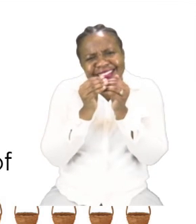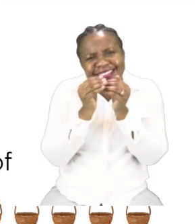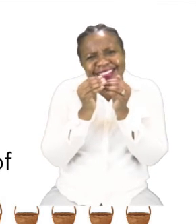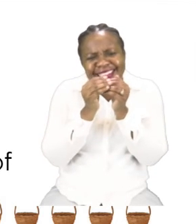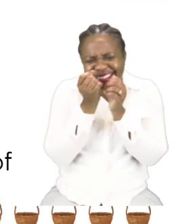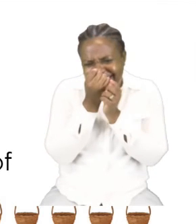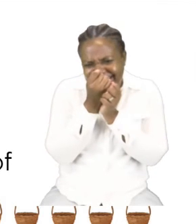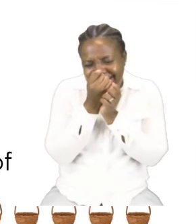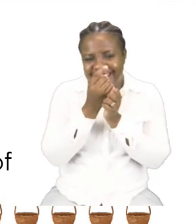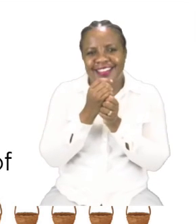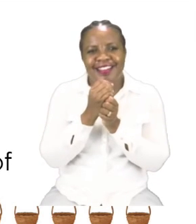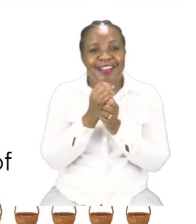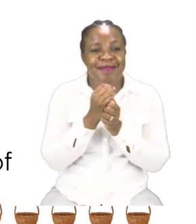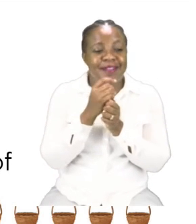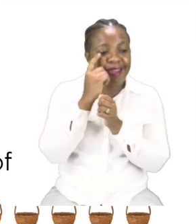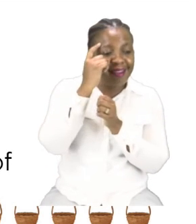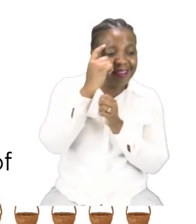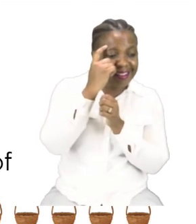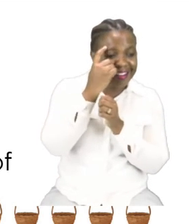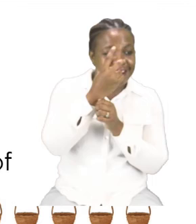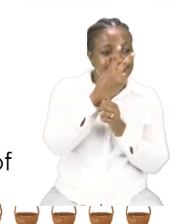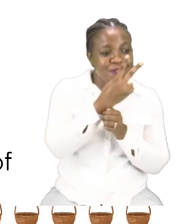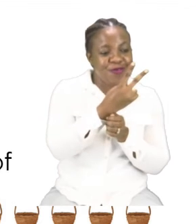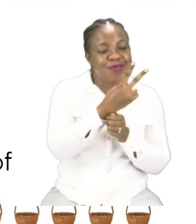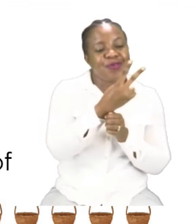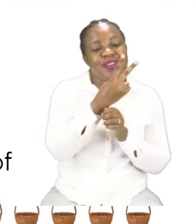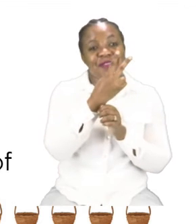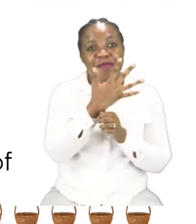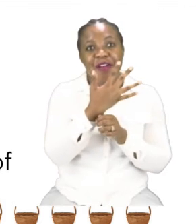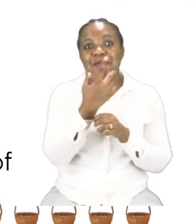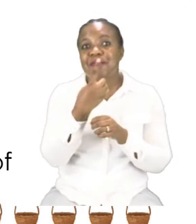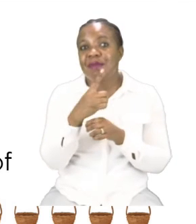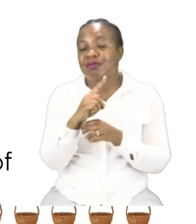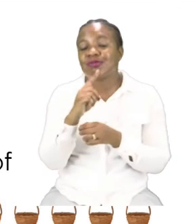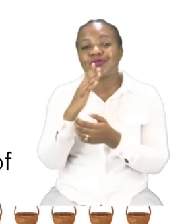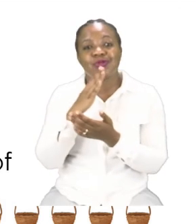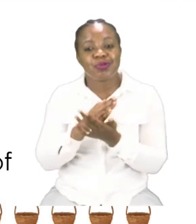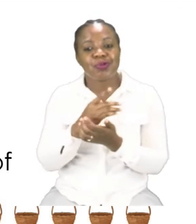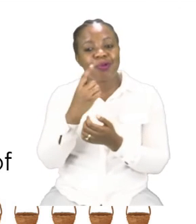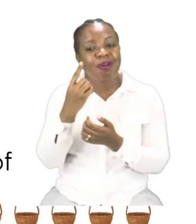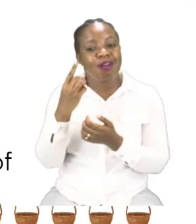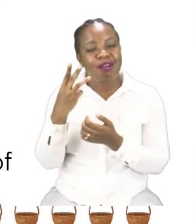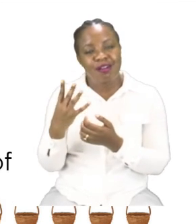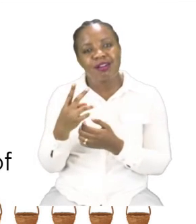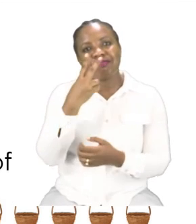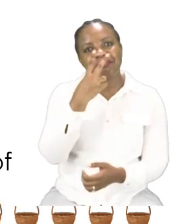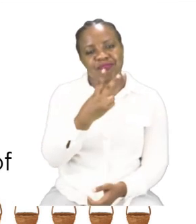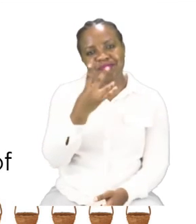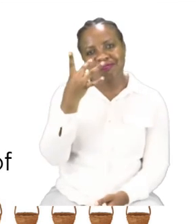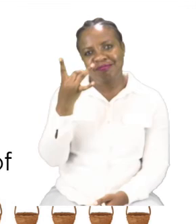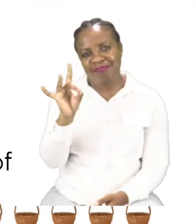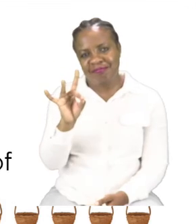close to my guess. Now we know that there are 28 pots. So that